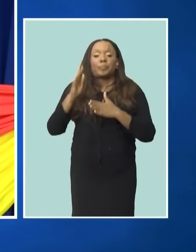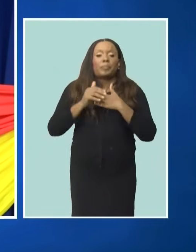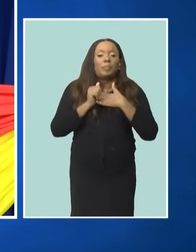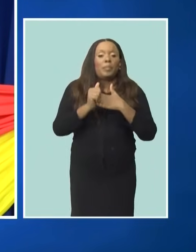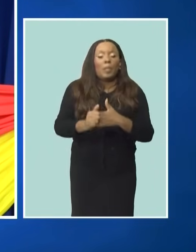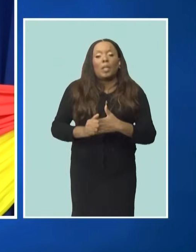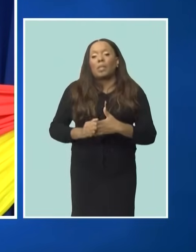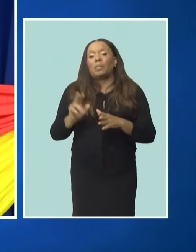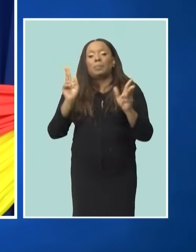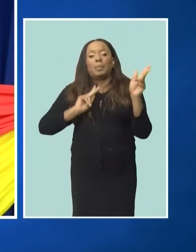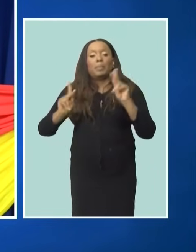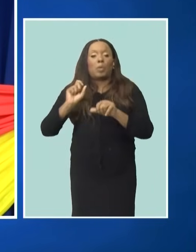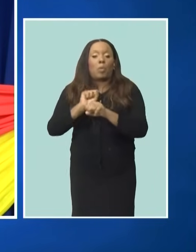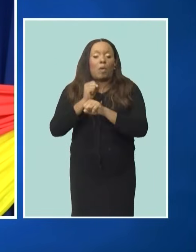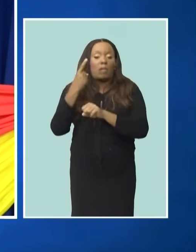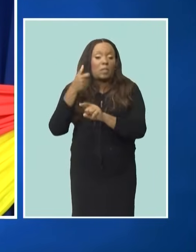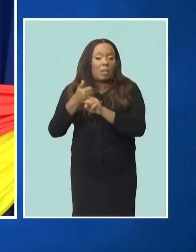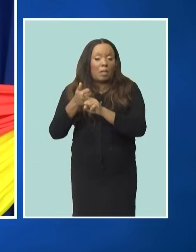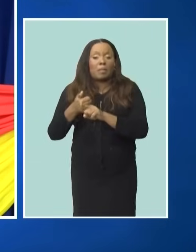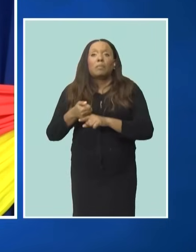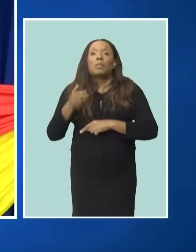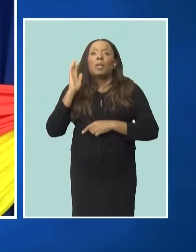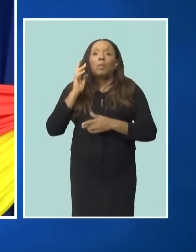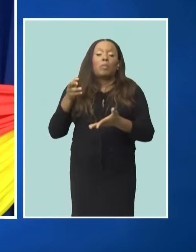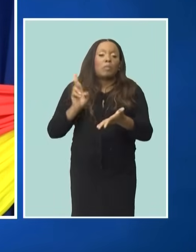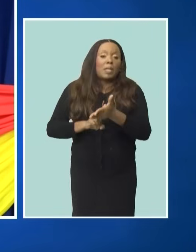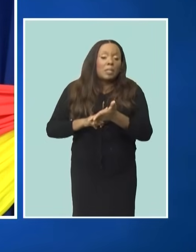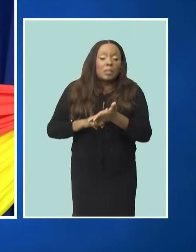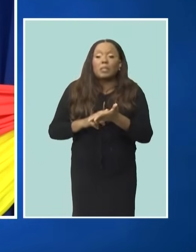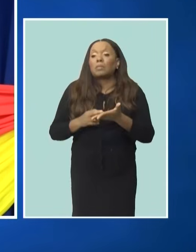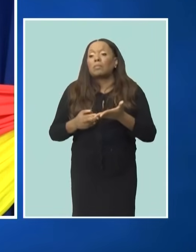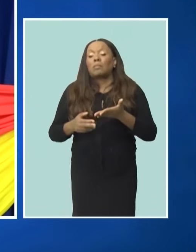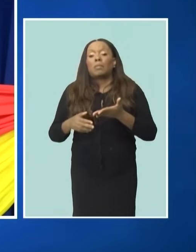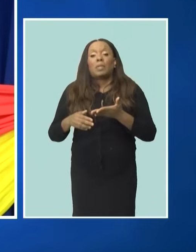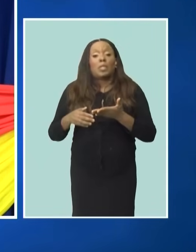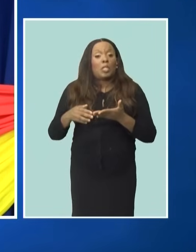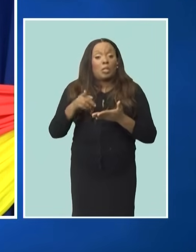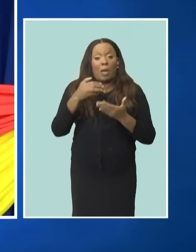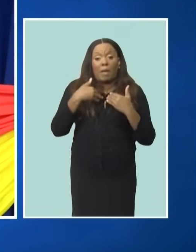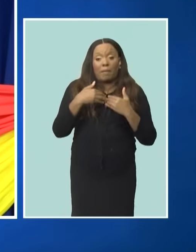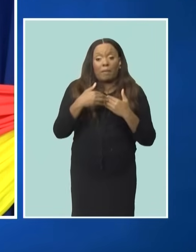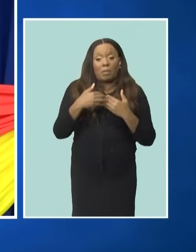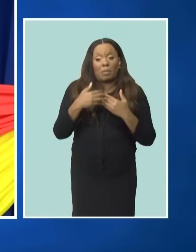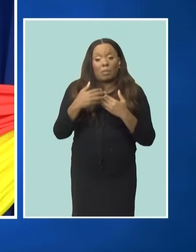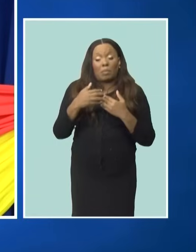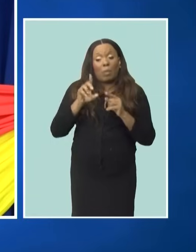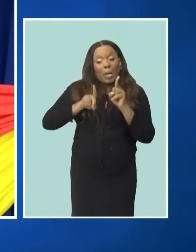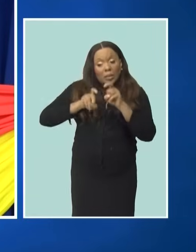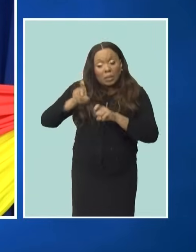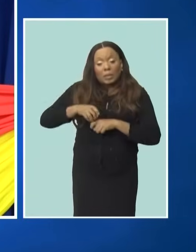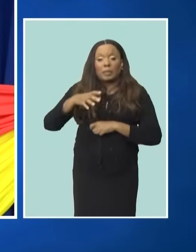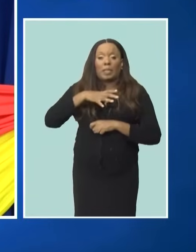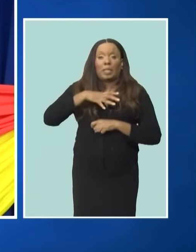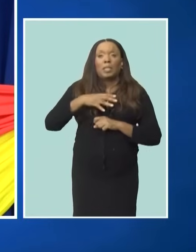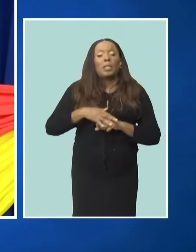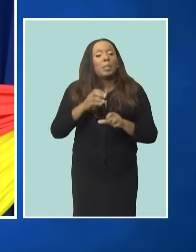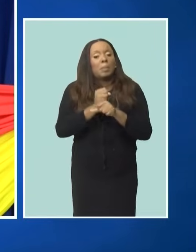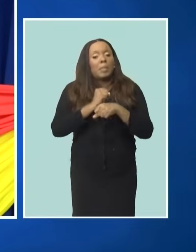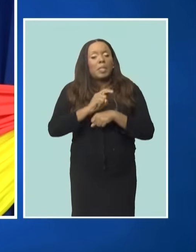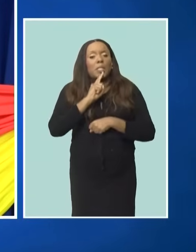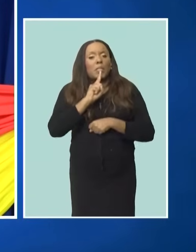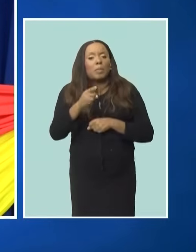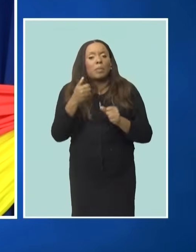self-employed persons through registration, answering questions, and ensuring that protection is accessible and